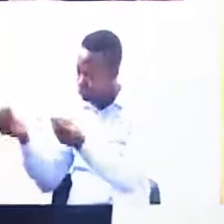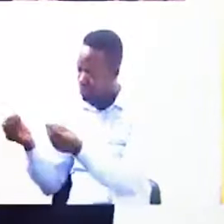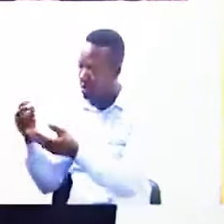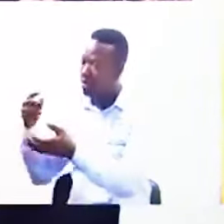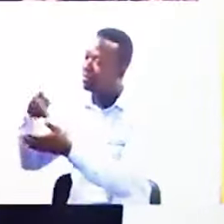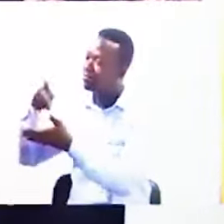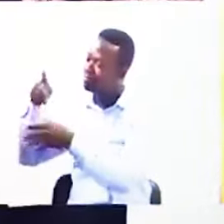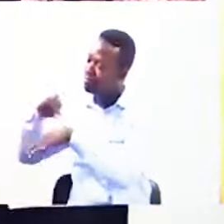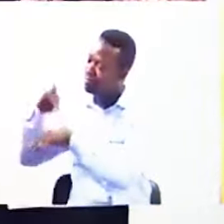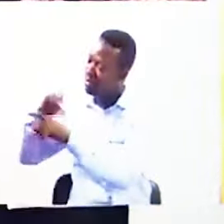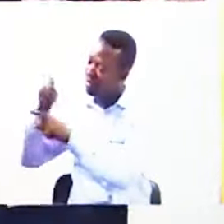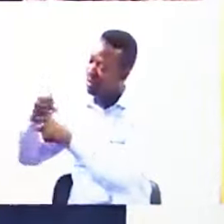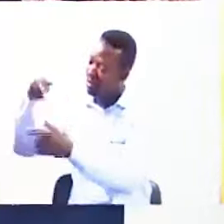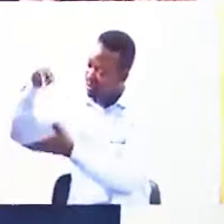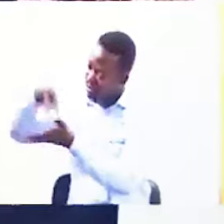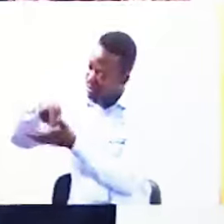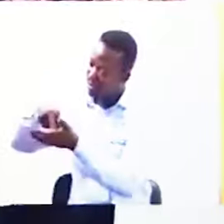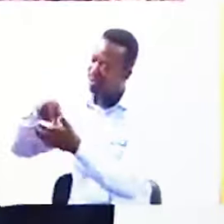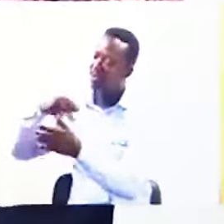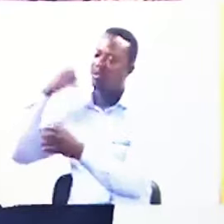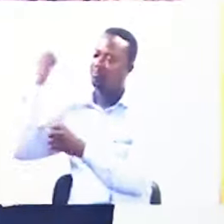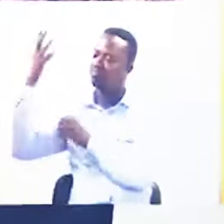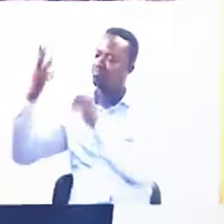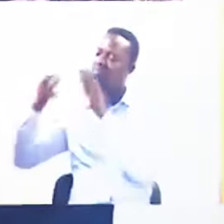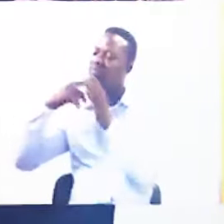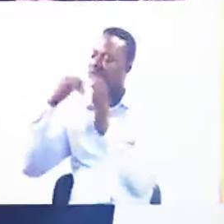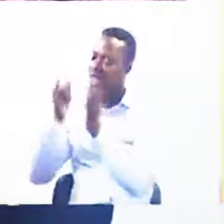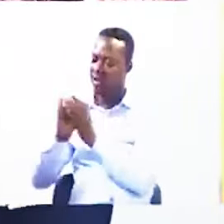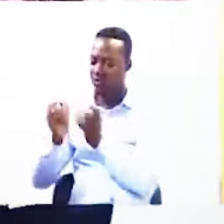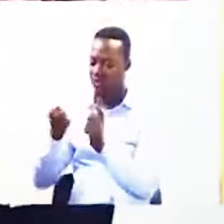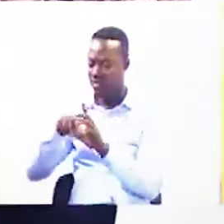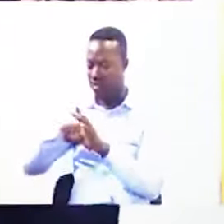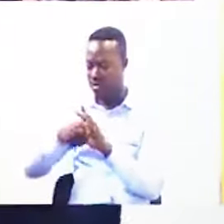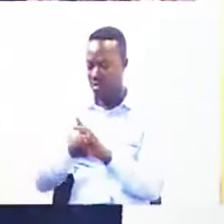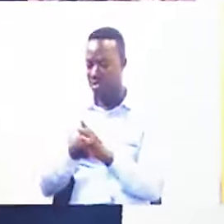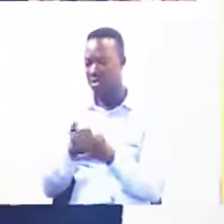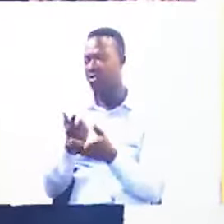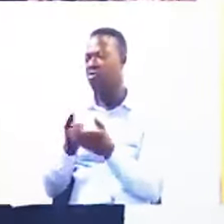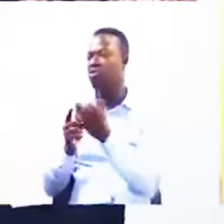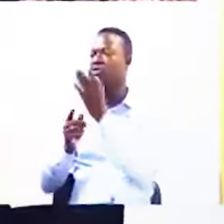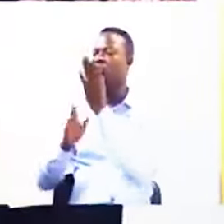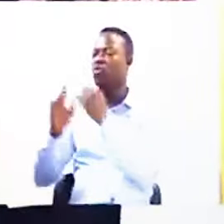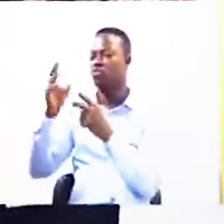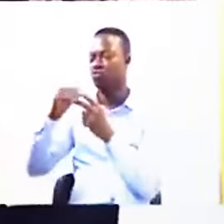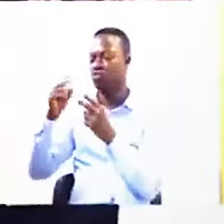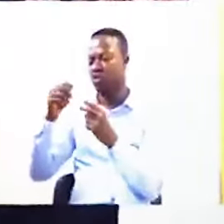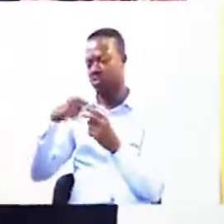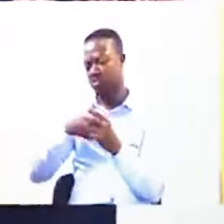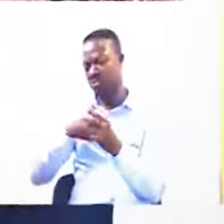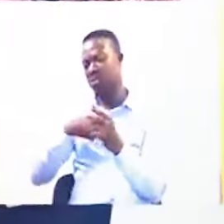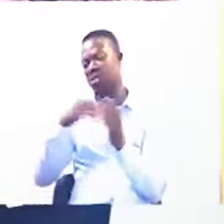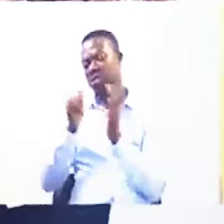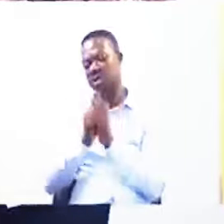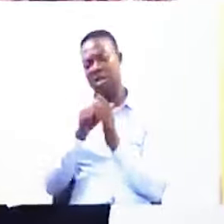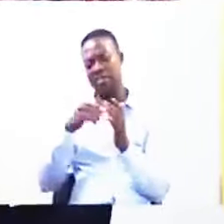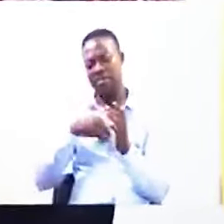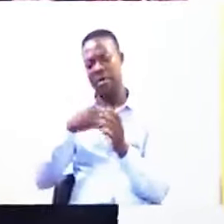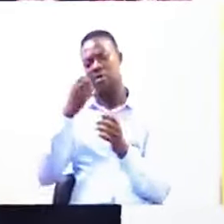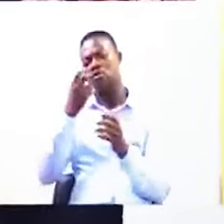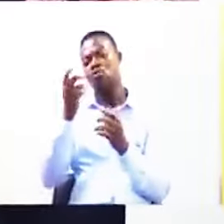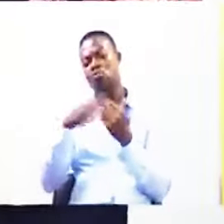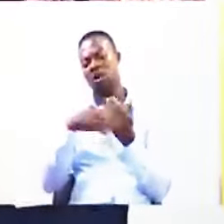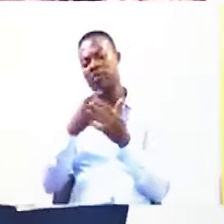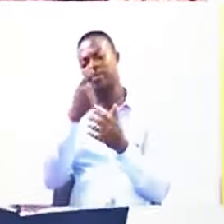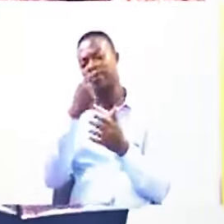Ara, na Unyankupon ye me, where you must say, me. Na amana men mufono emfa menum asem